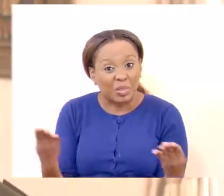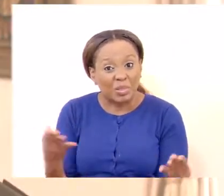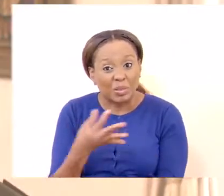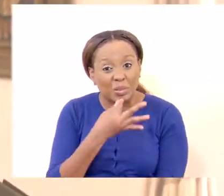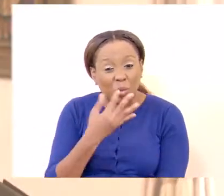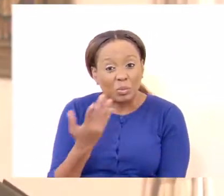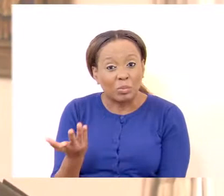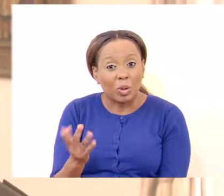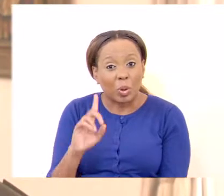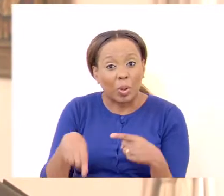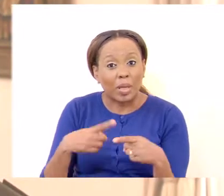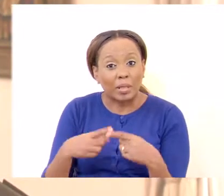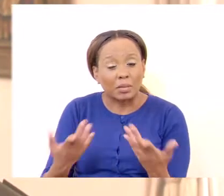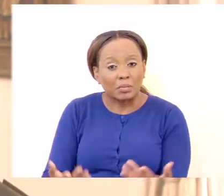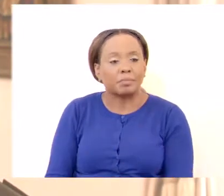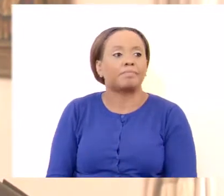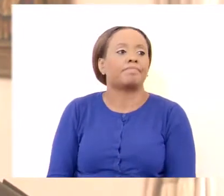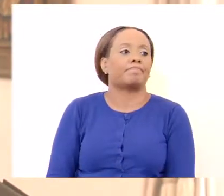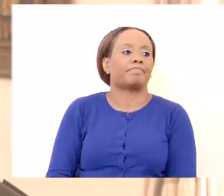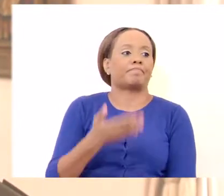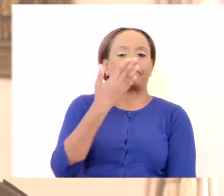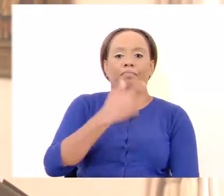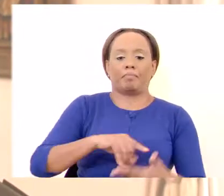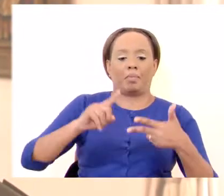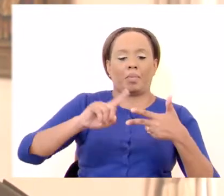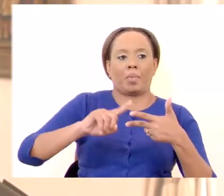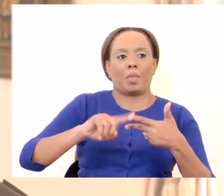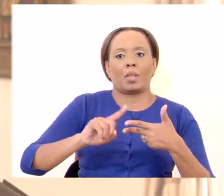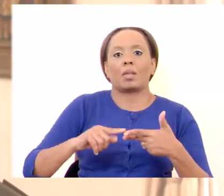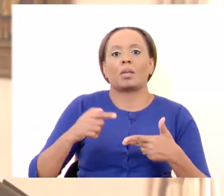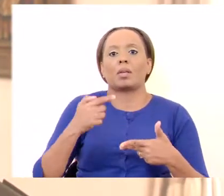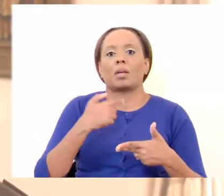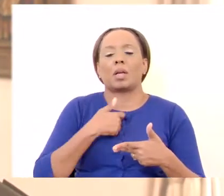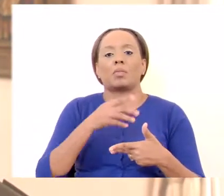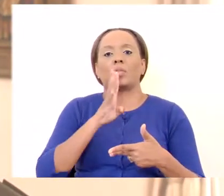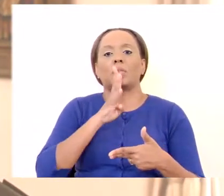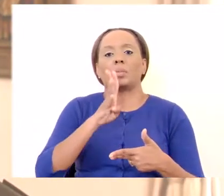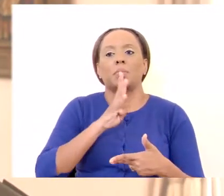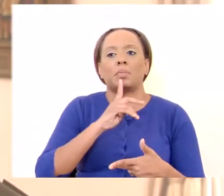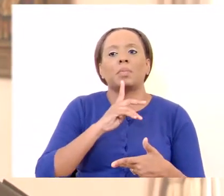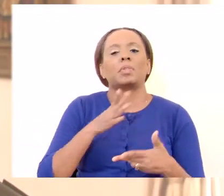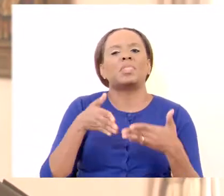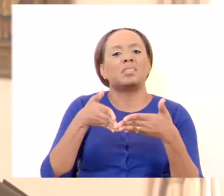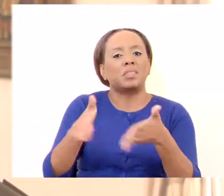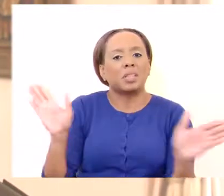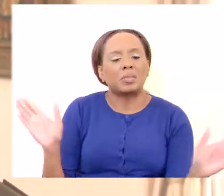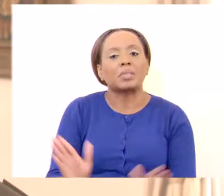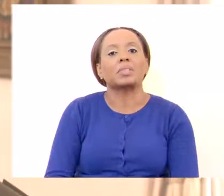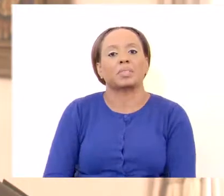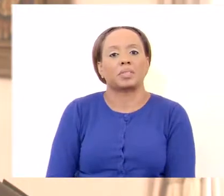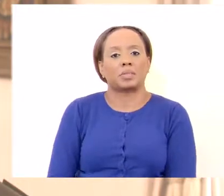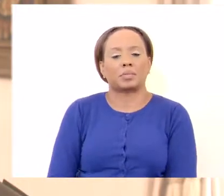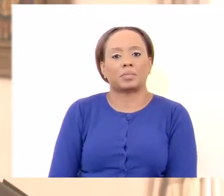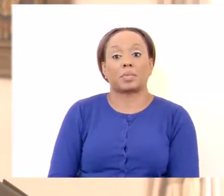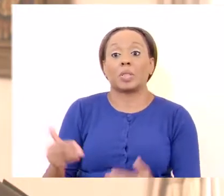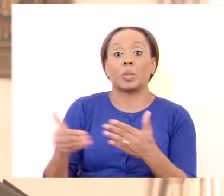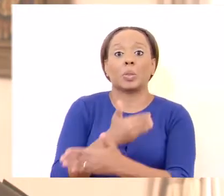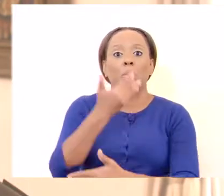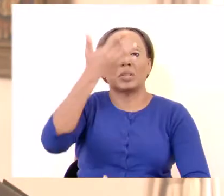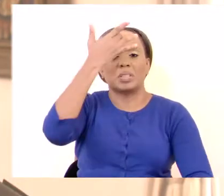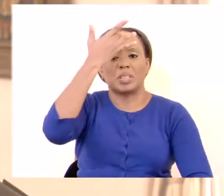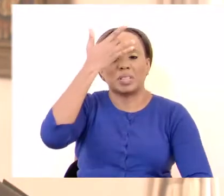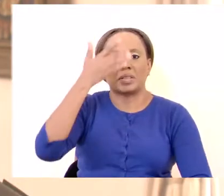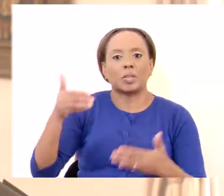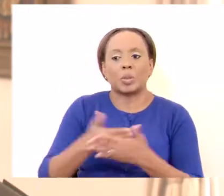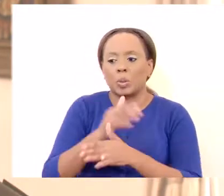I will speak in generalities, not about this specific case. This syndrome is